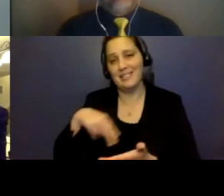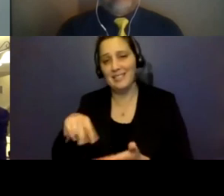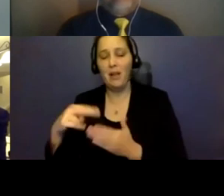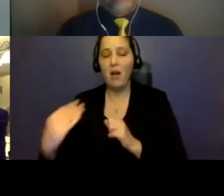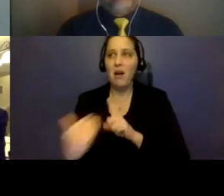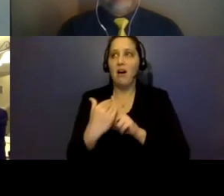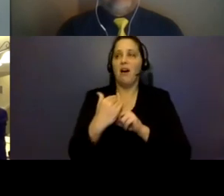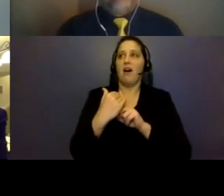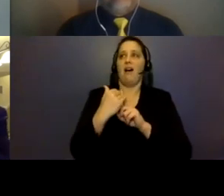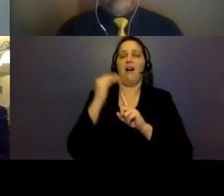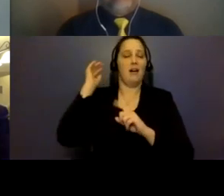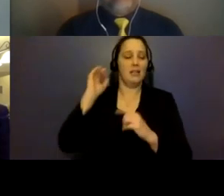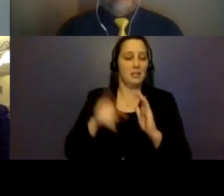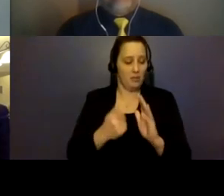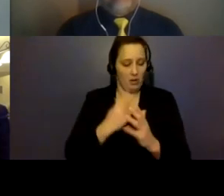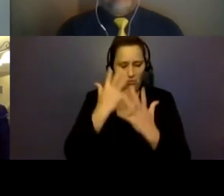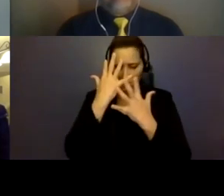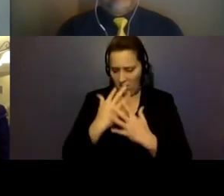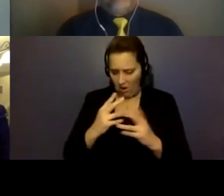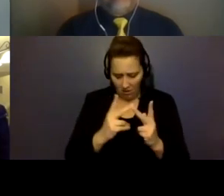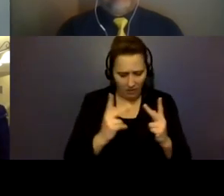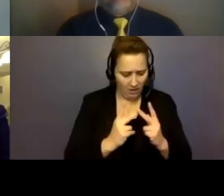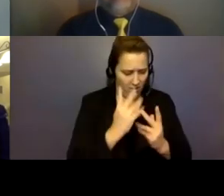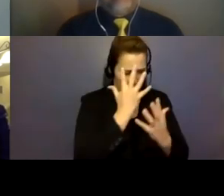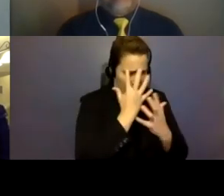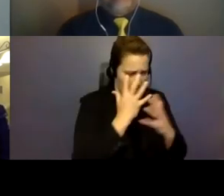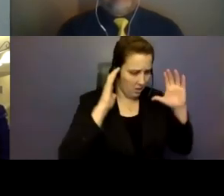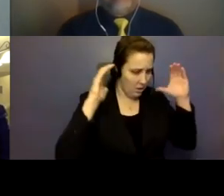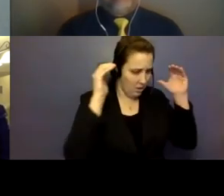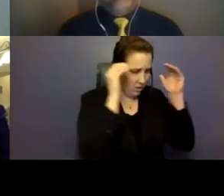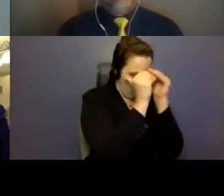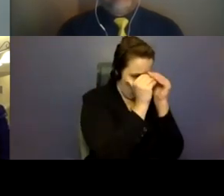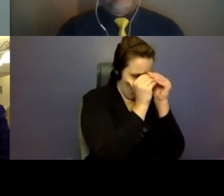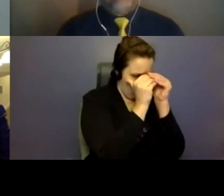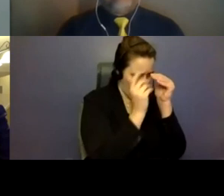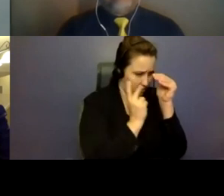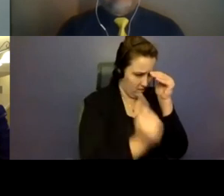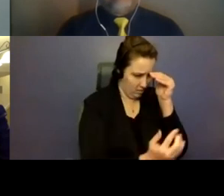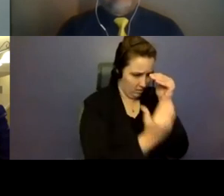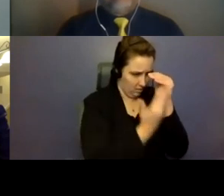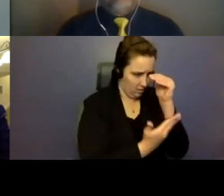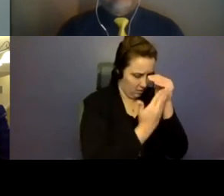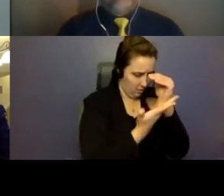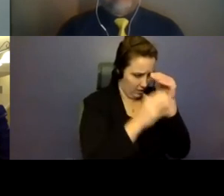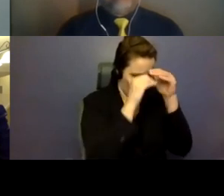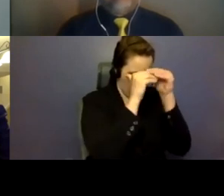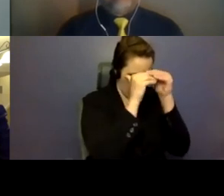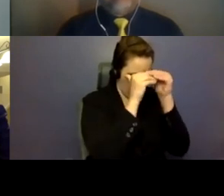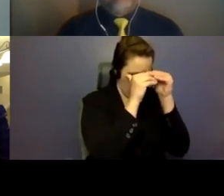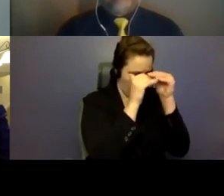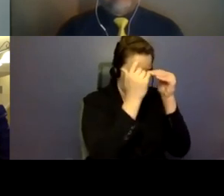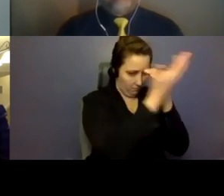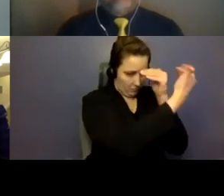reminded, sometimes you can be in that dark place and you can't see anything but whatever's right in front of you. It's like smoke and